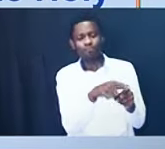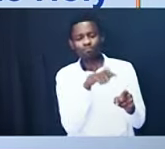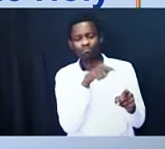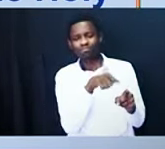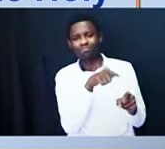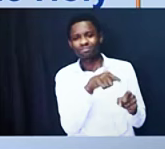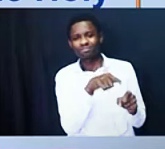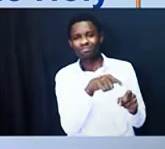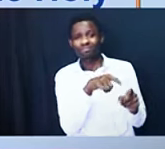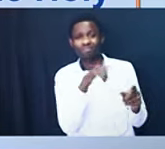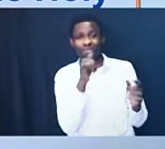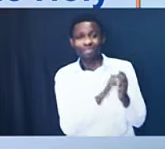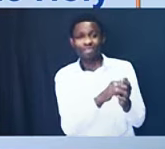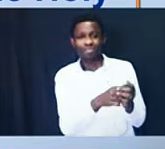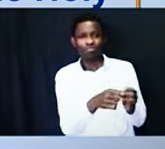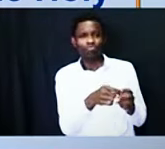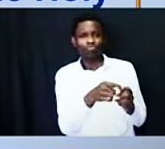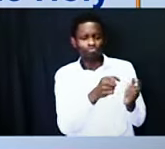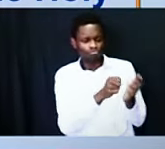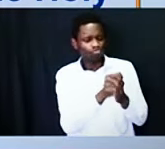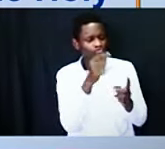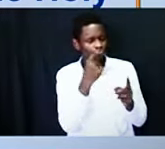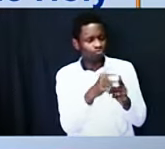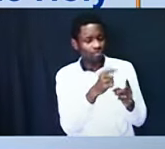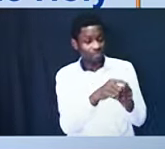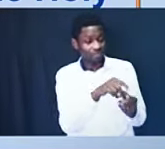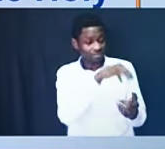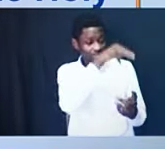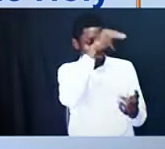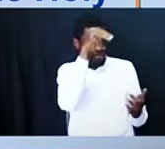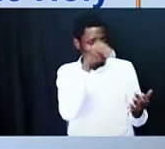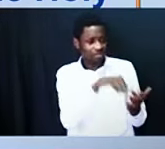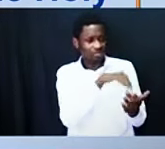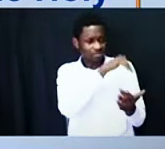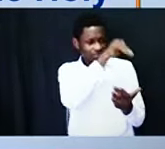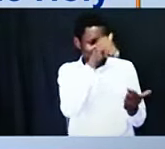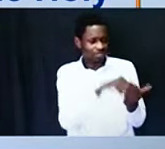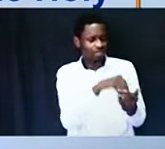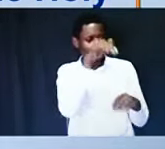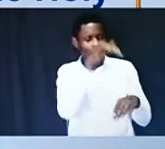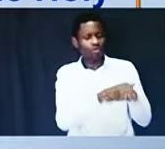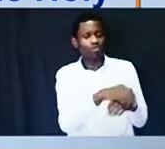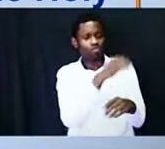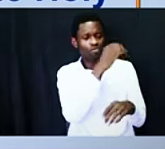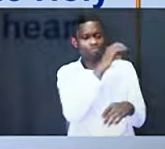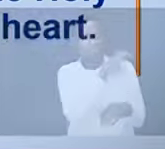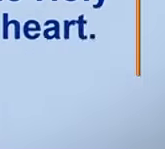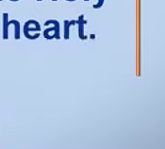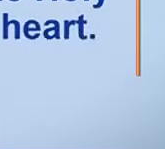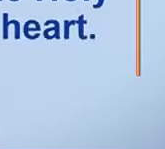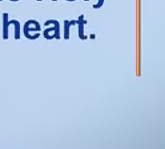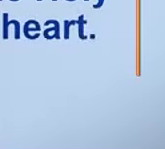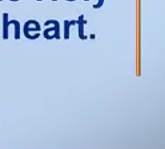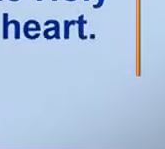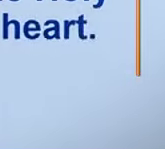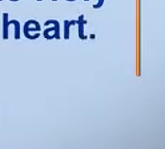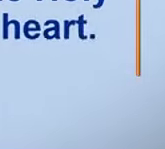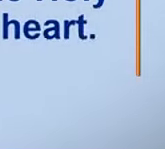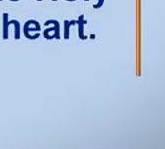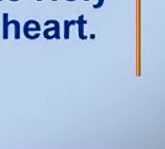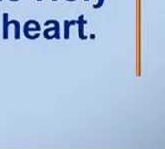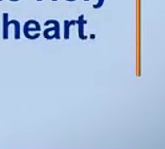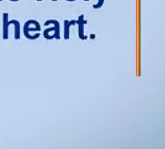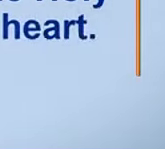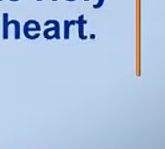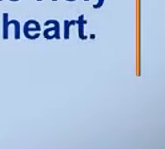word, which is solid word, centered on Christ Jesus and his death, and in